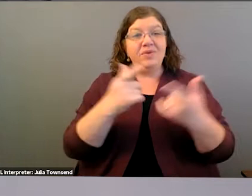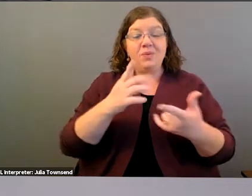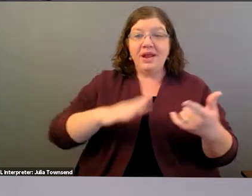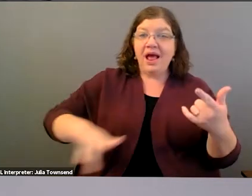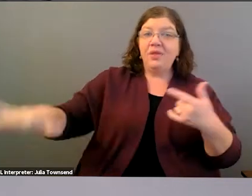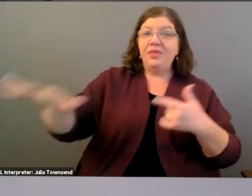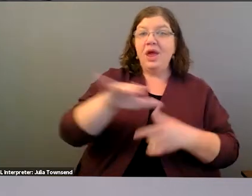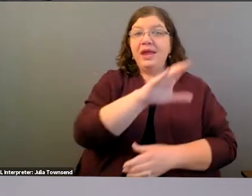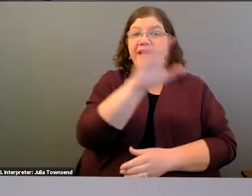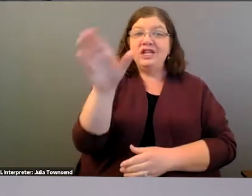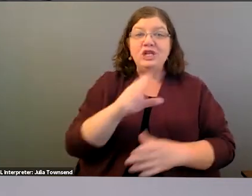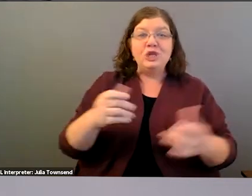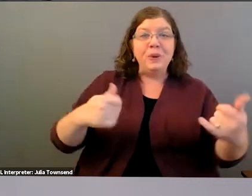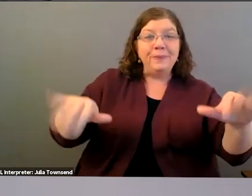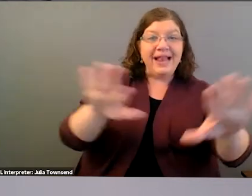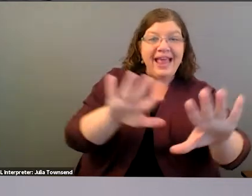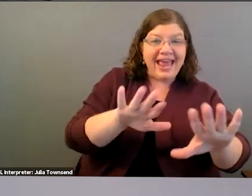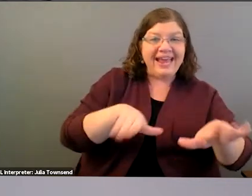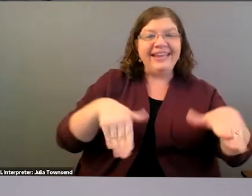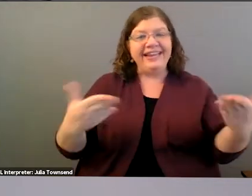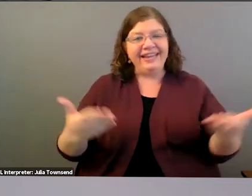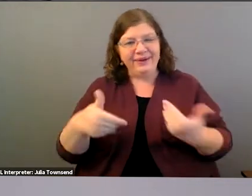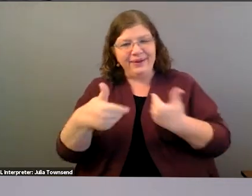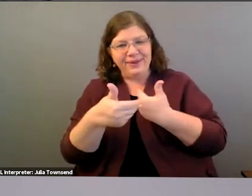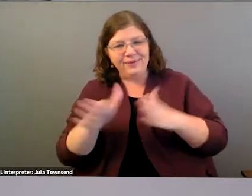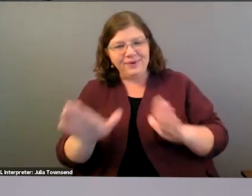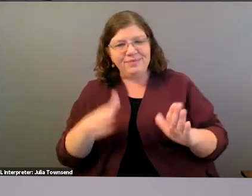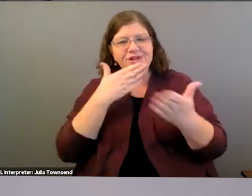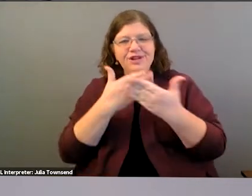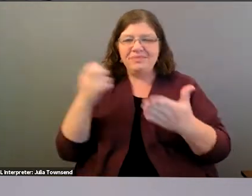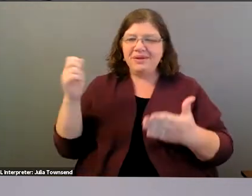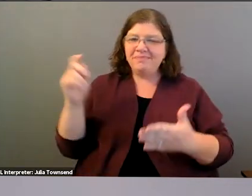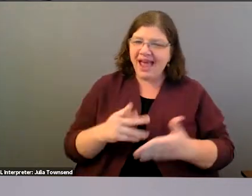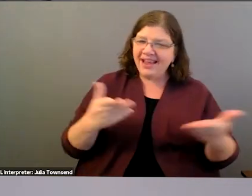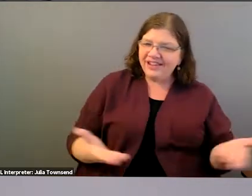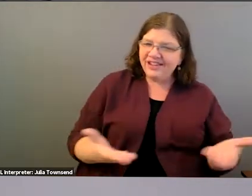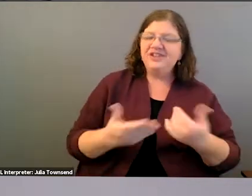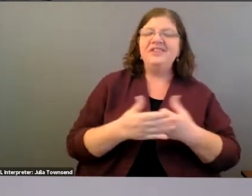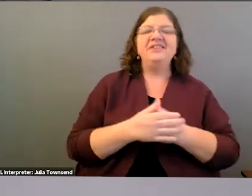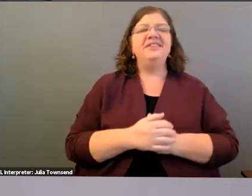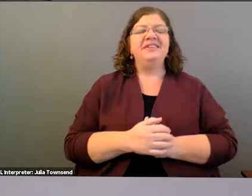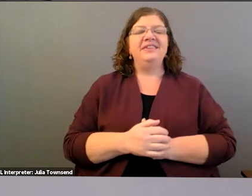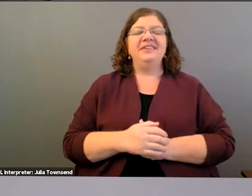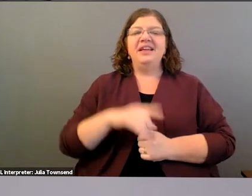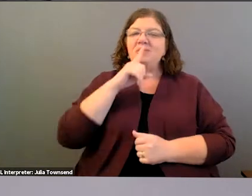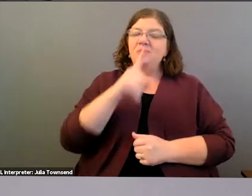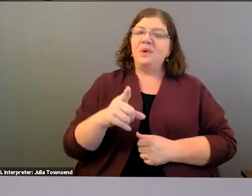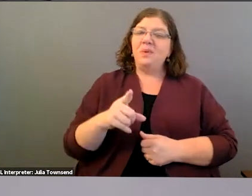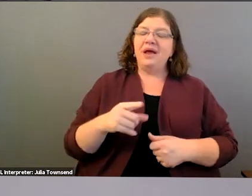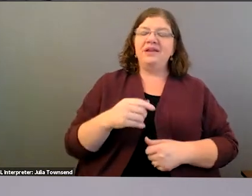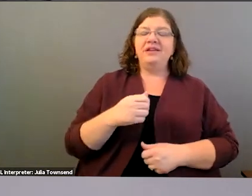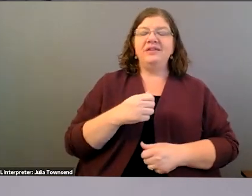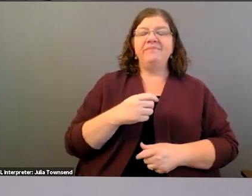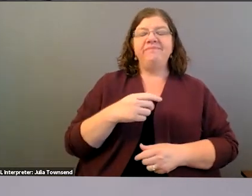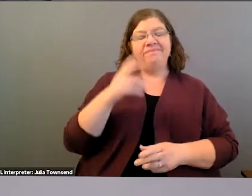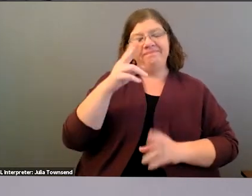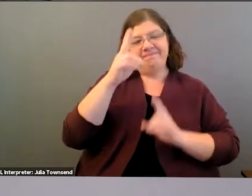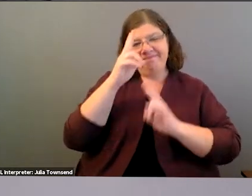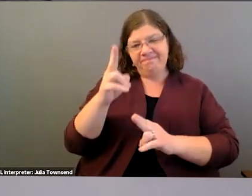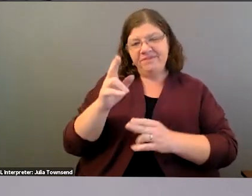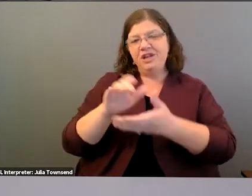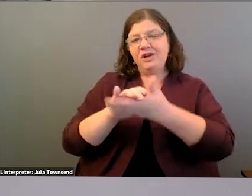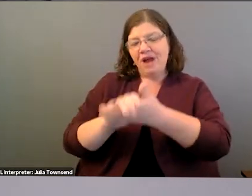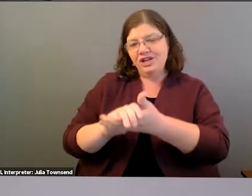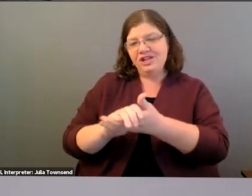Zoom land and everyone here in the room. It's always good to be back here, and certainly to extend my congratulations and